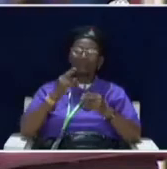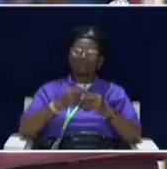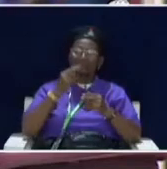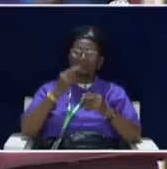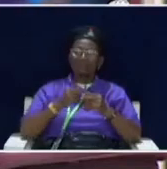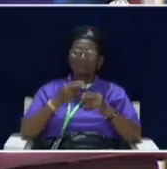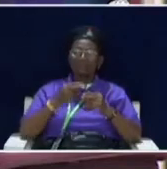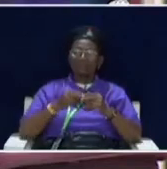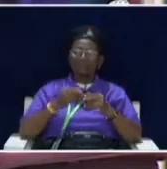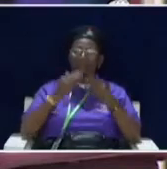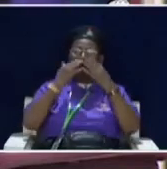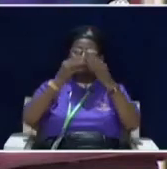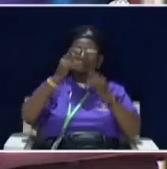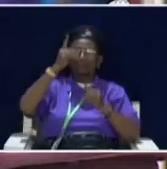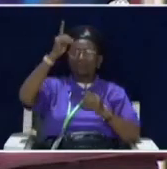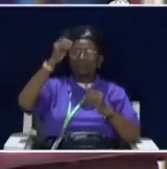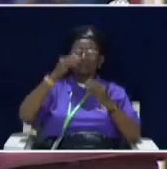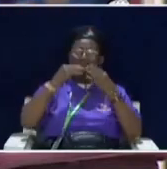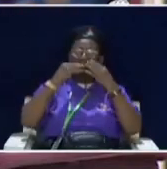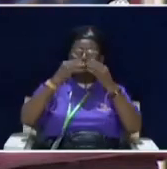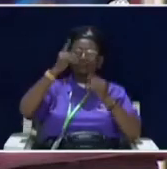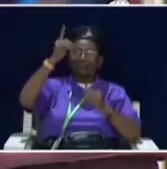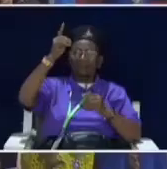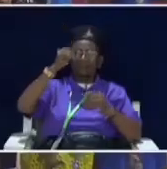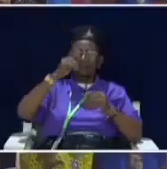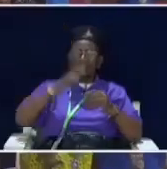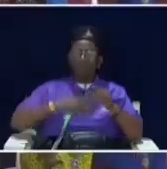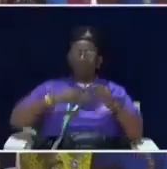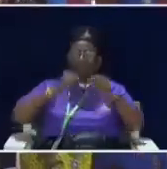Thank you. Thank you, Daddy.